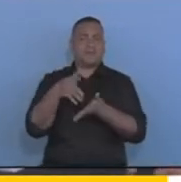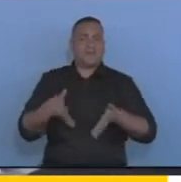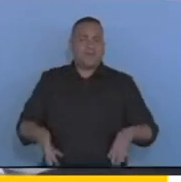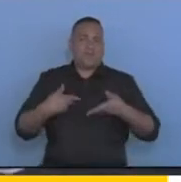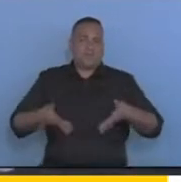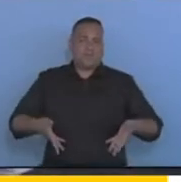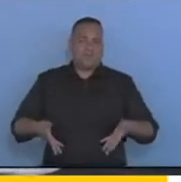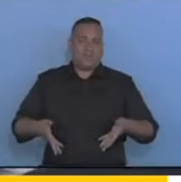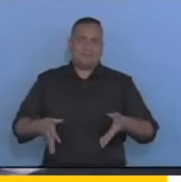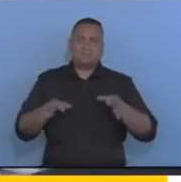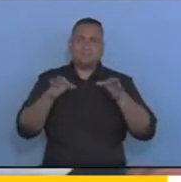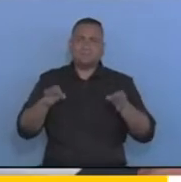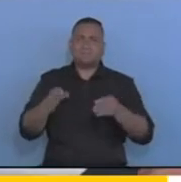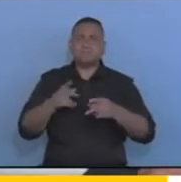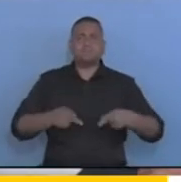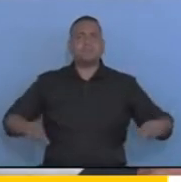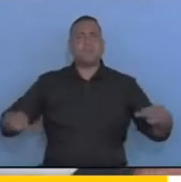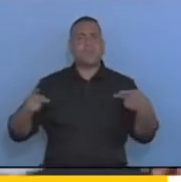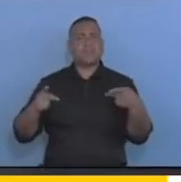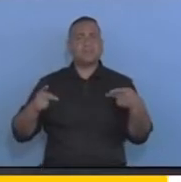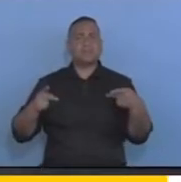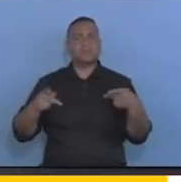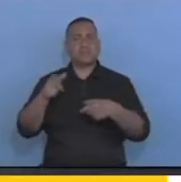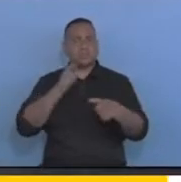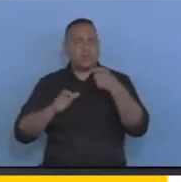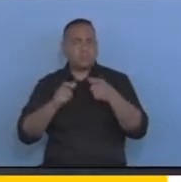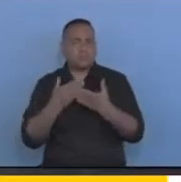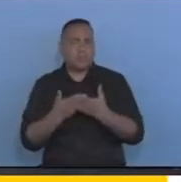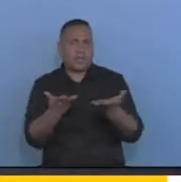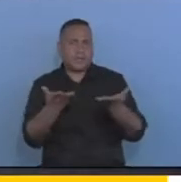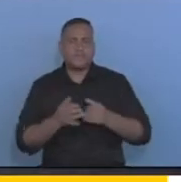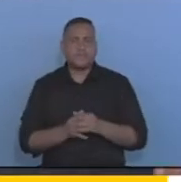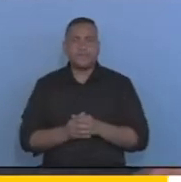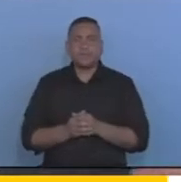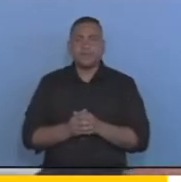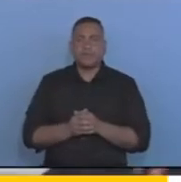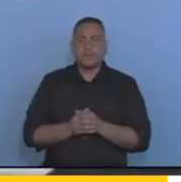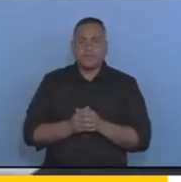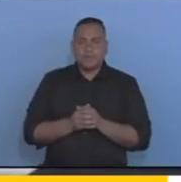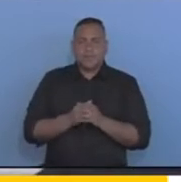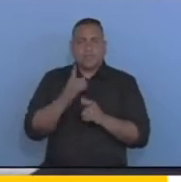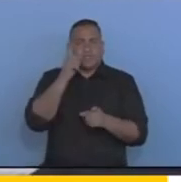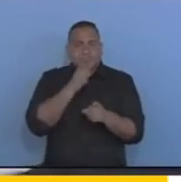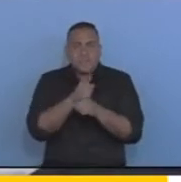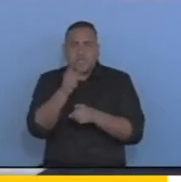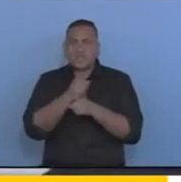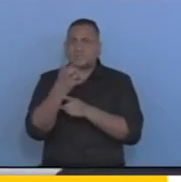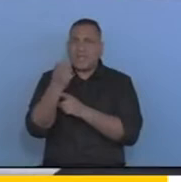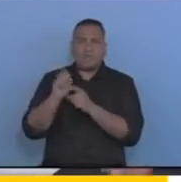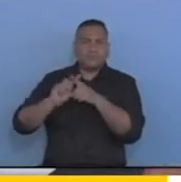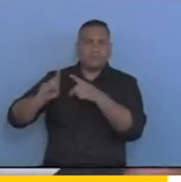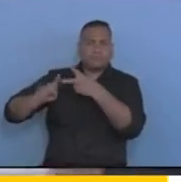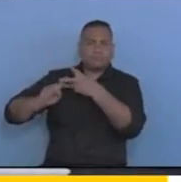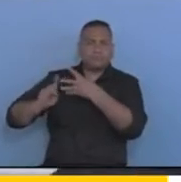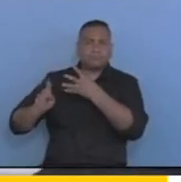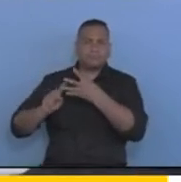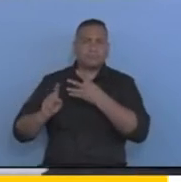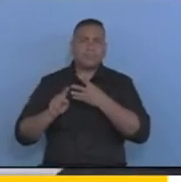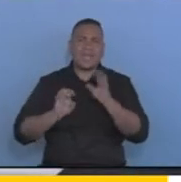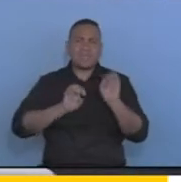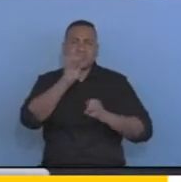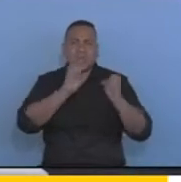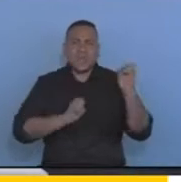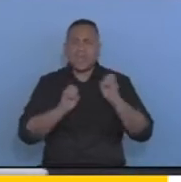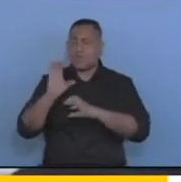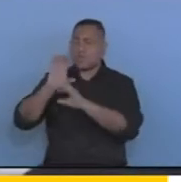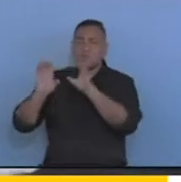facility that specializes in various forms of engineering, of course, from bricklaying to plumbing. And I'm even